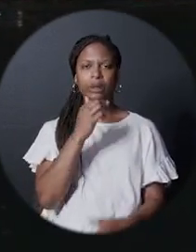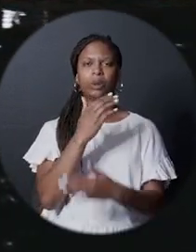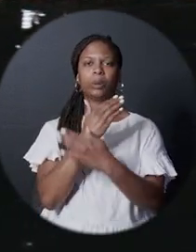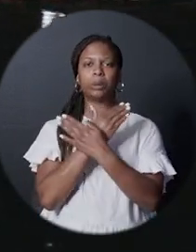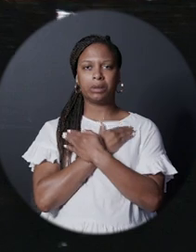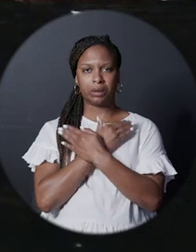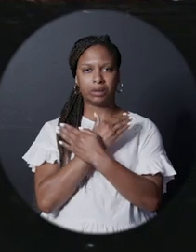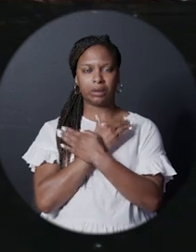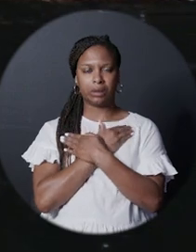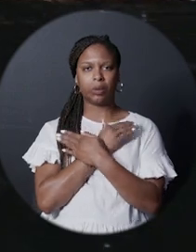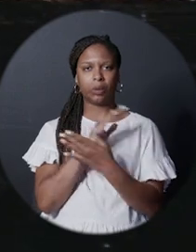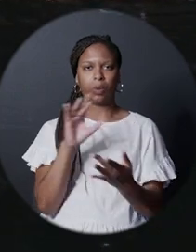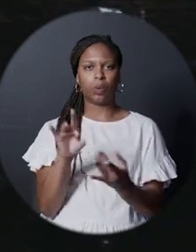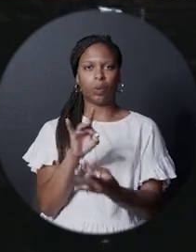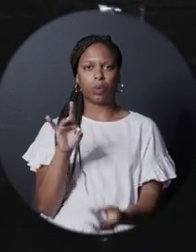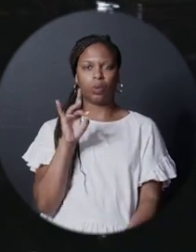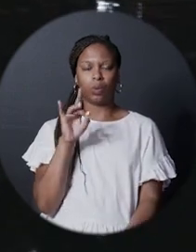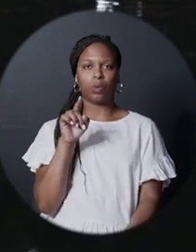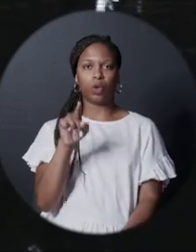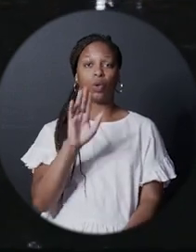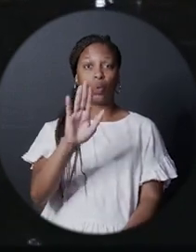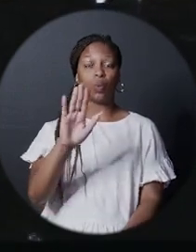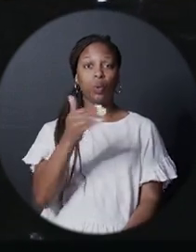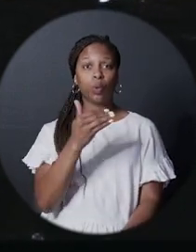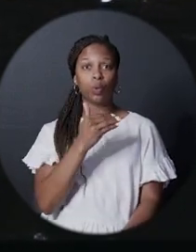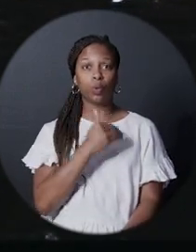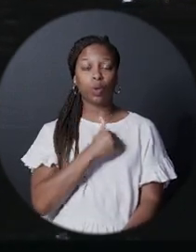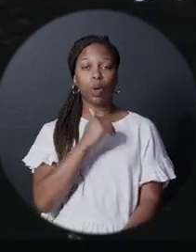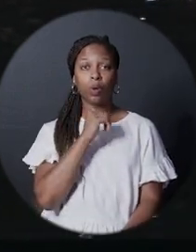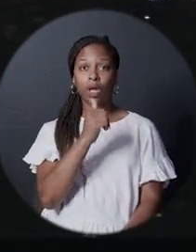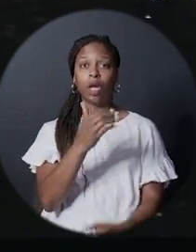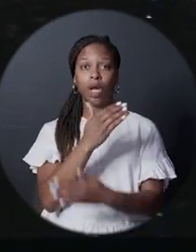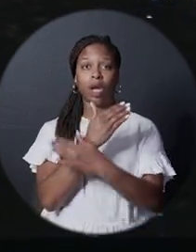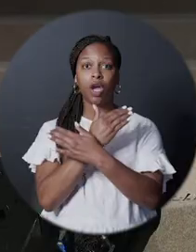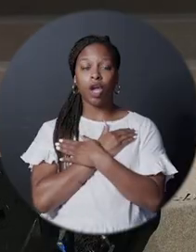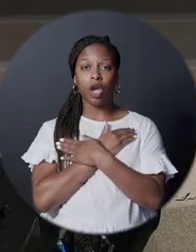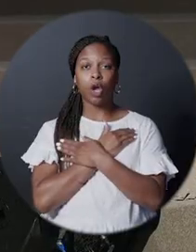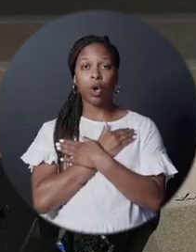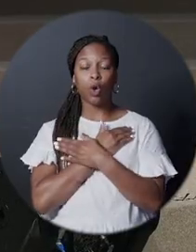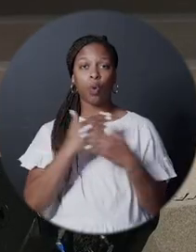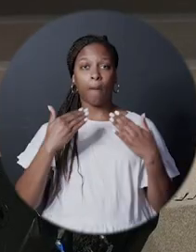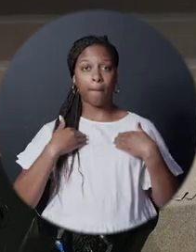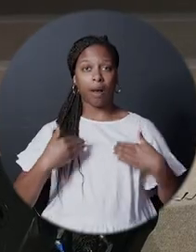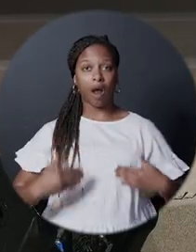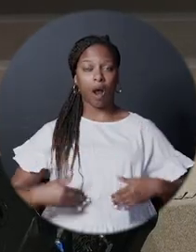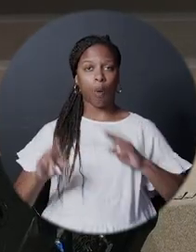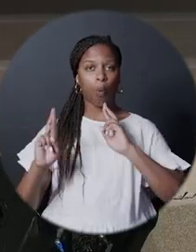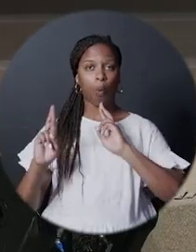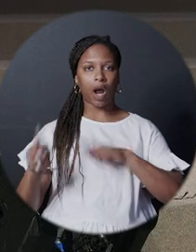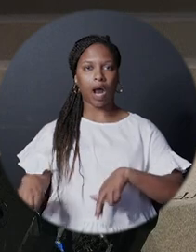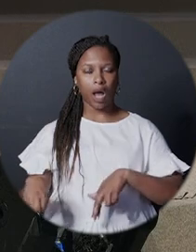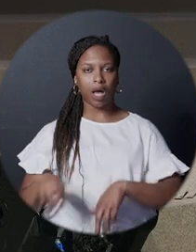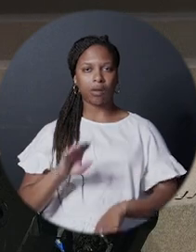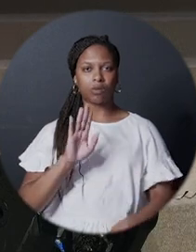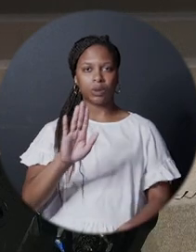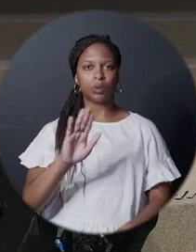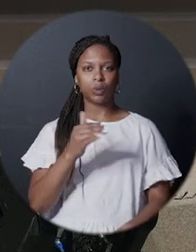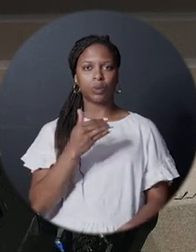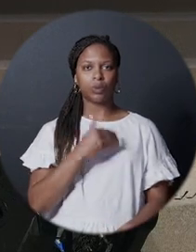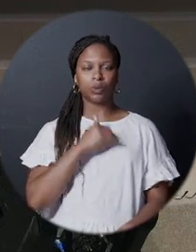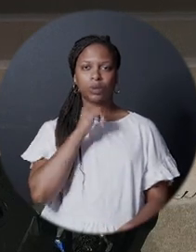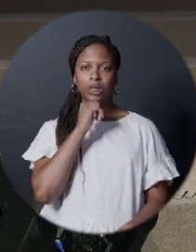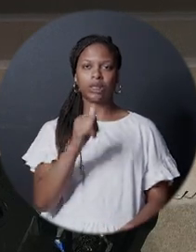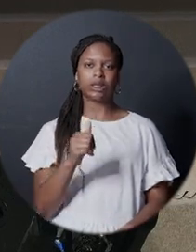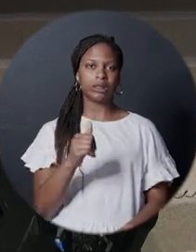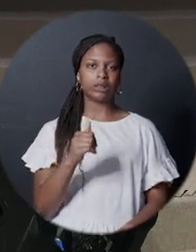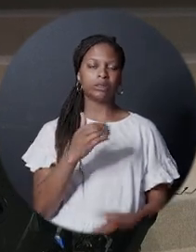we're unrested in our soul. And when your soul is unrested, your flesh reacts. When